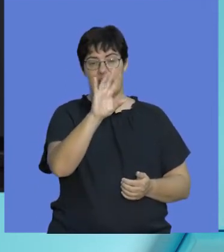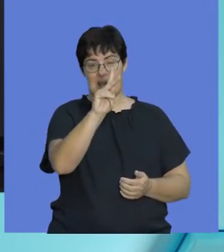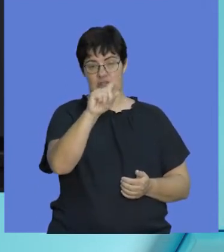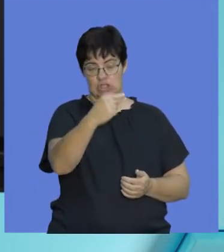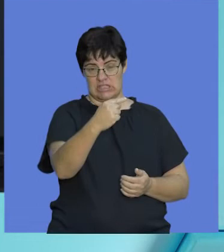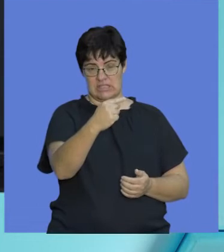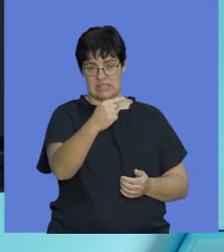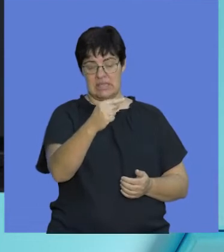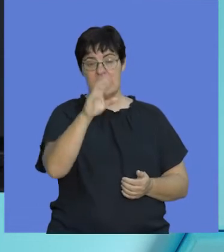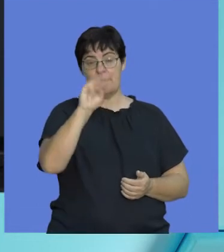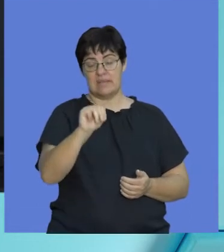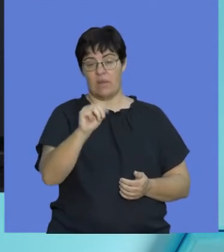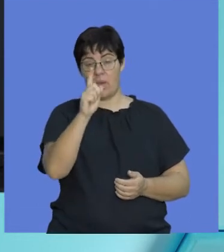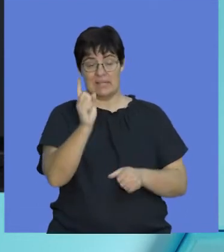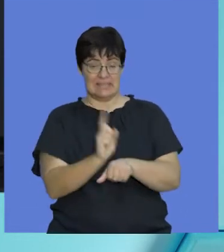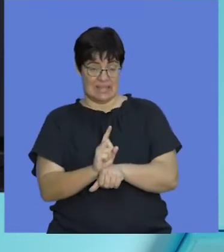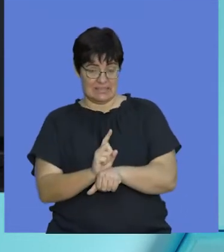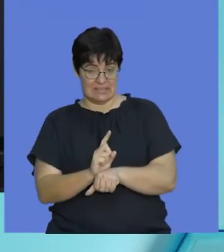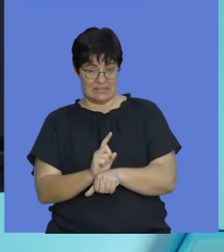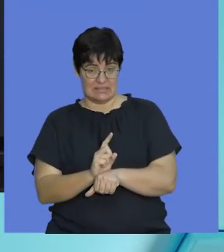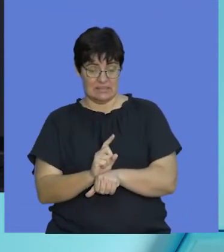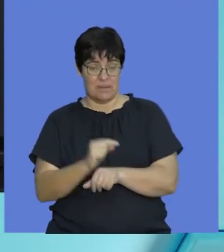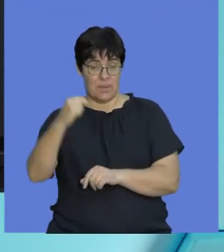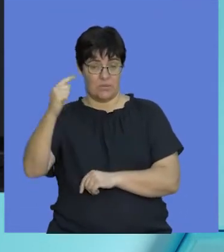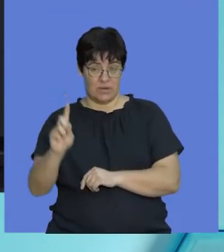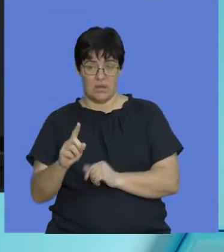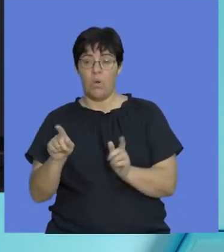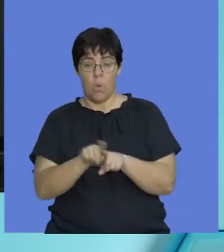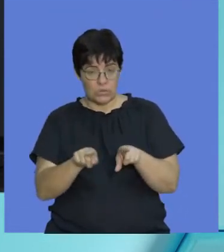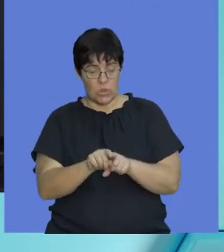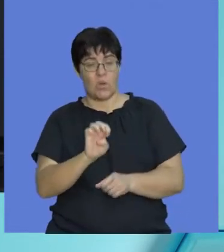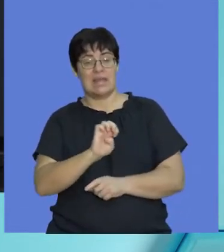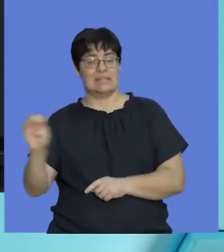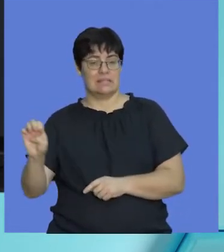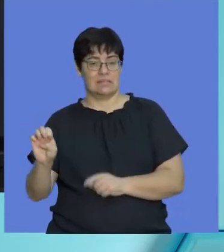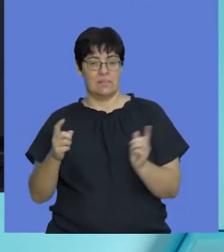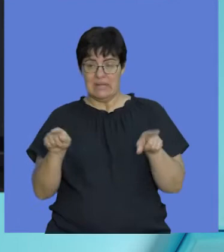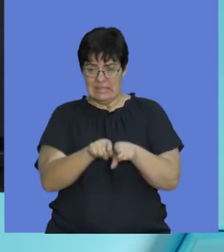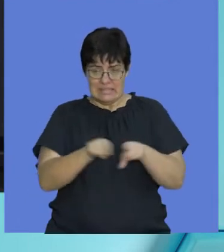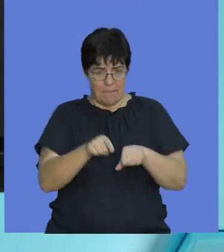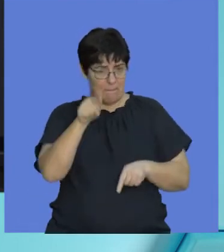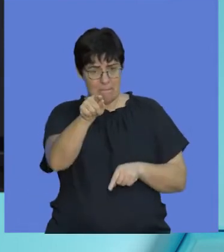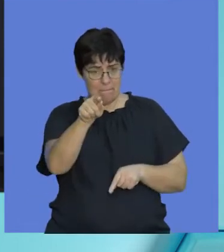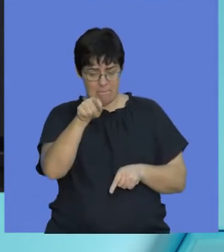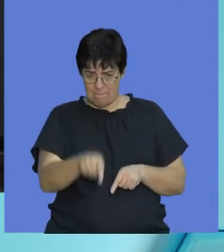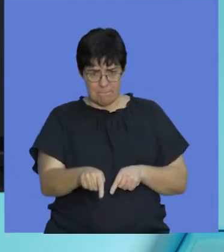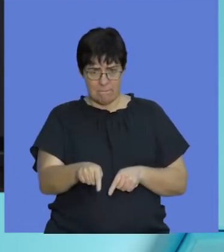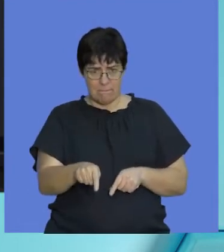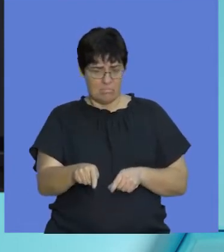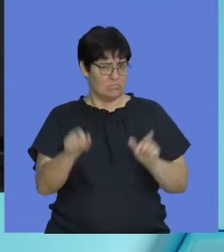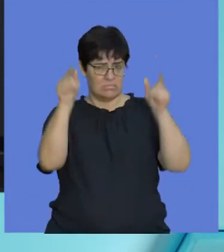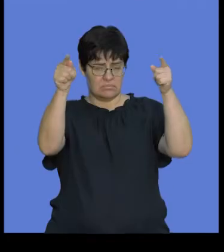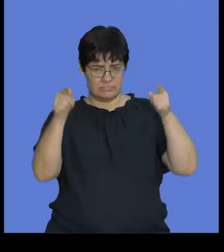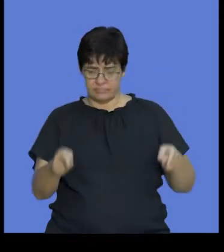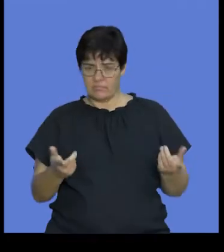3 meter per momentum, also going to the east, it can't be the same size